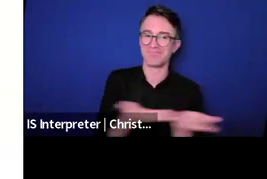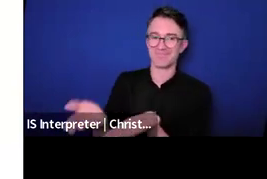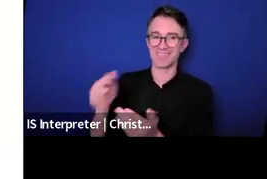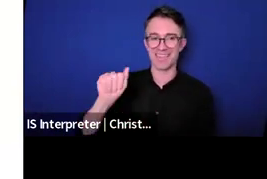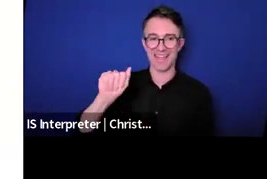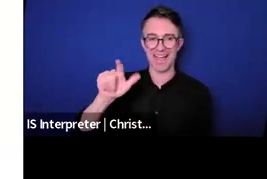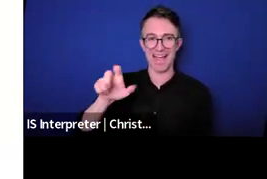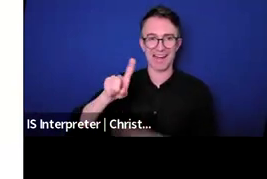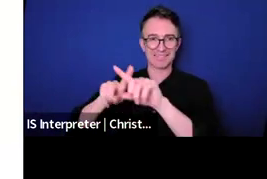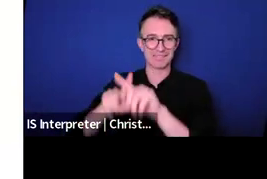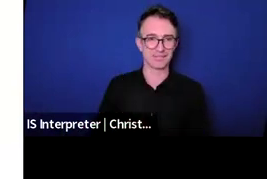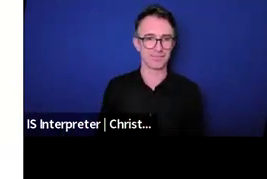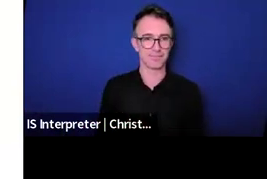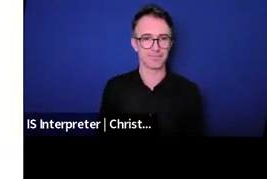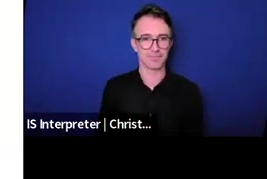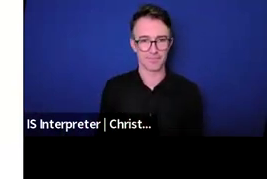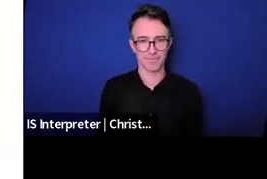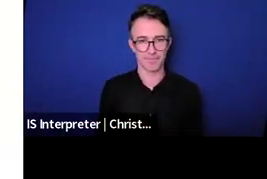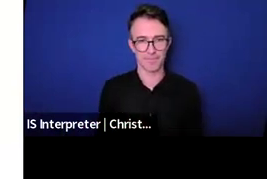Thank you very much, Lauren.